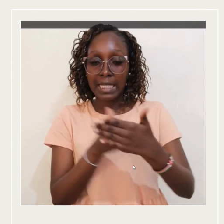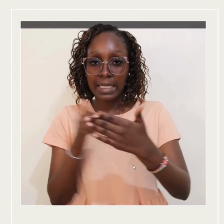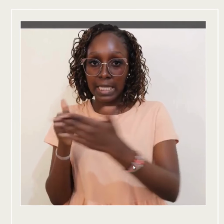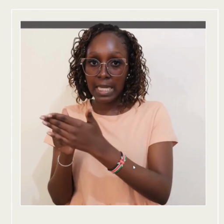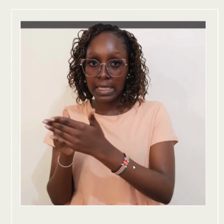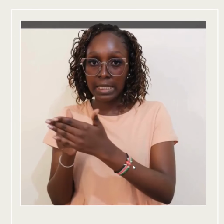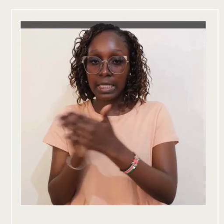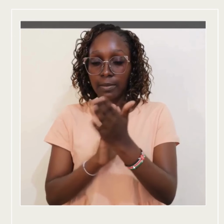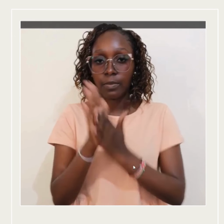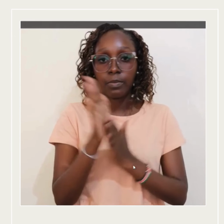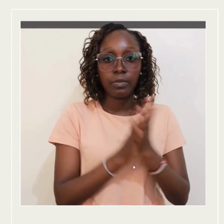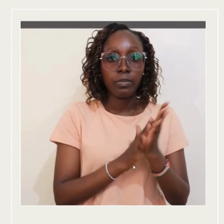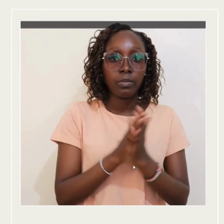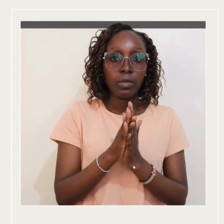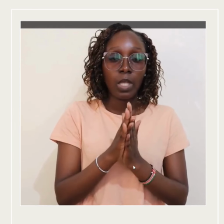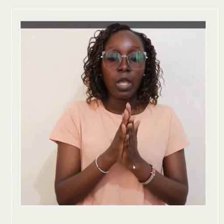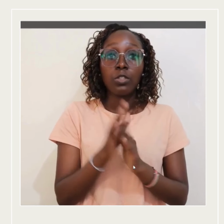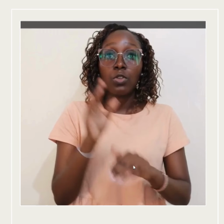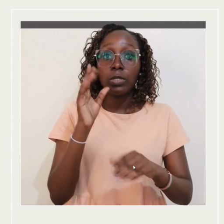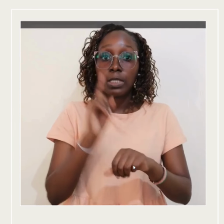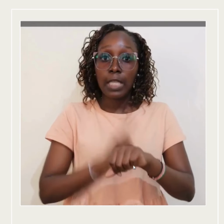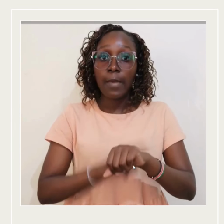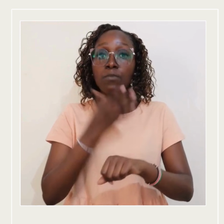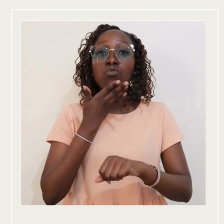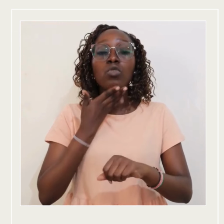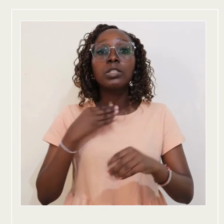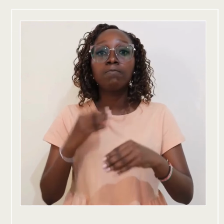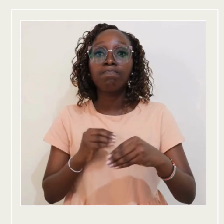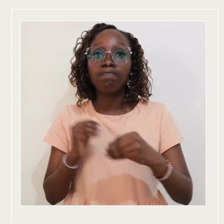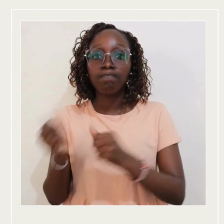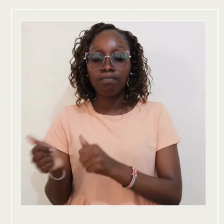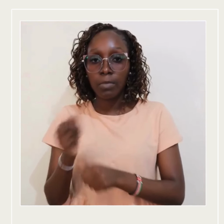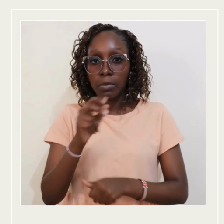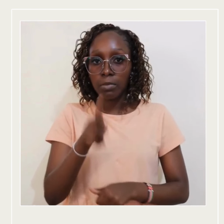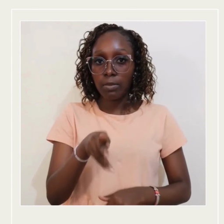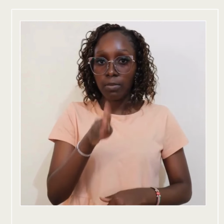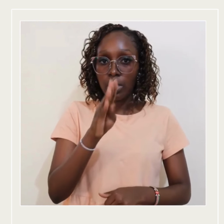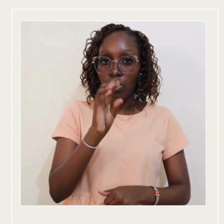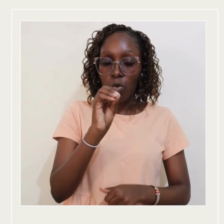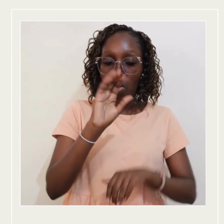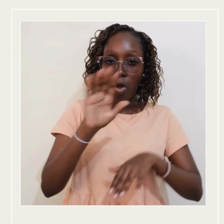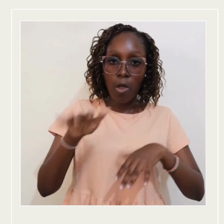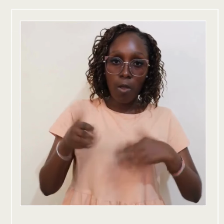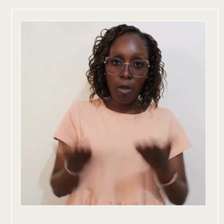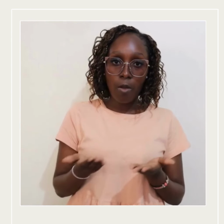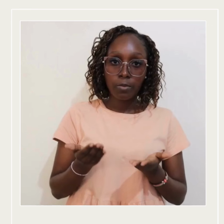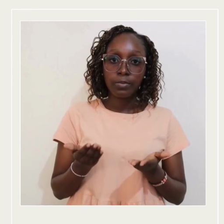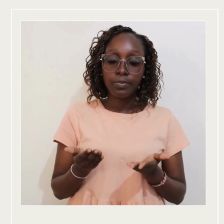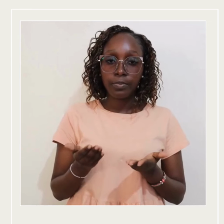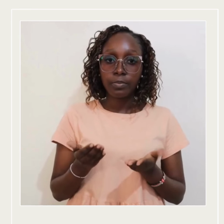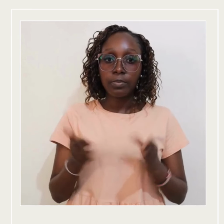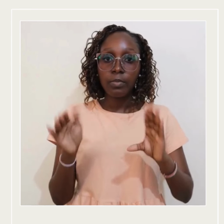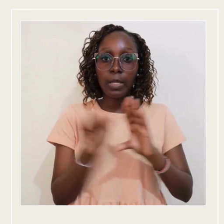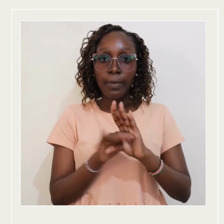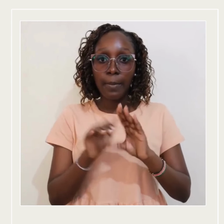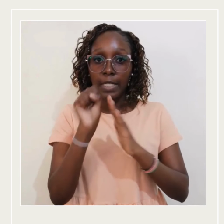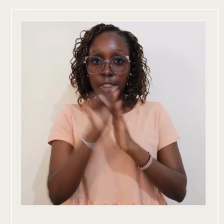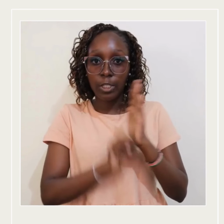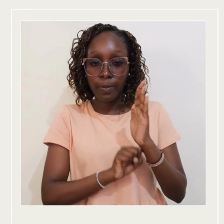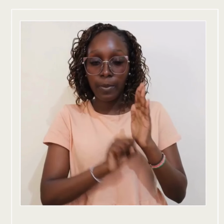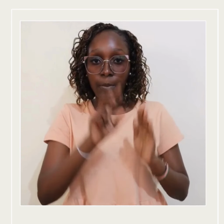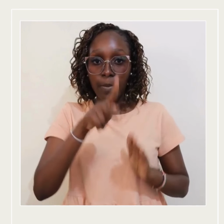What is the procedure for winding up or dissolution of a PBO? A membership PBO must